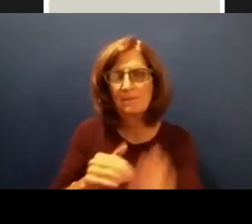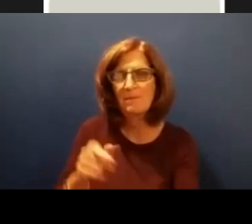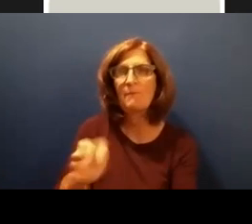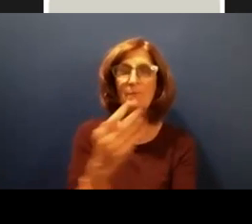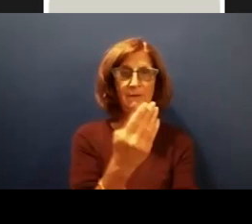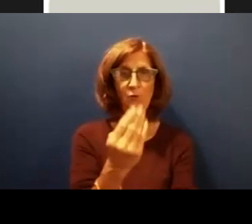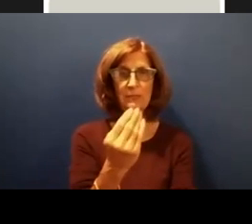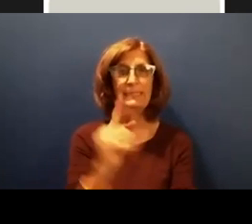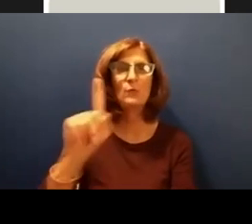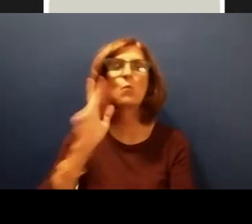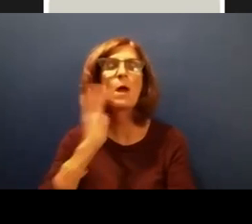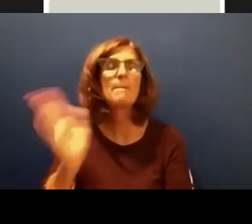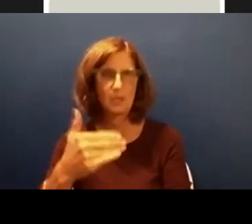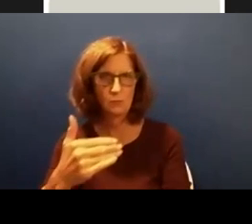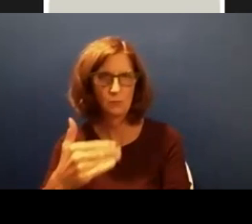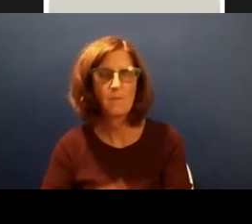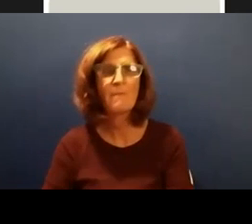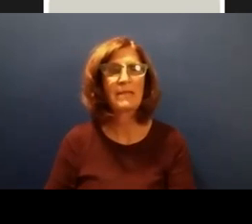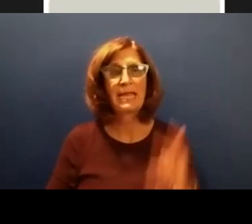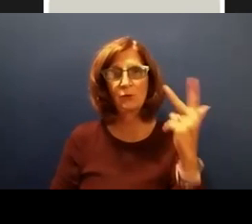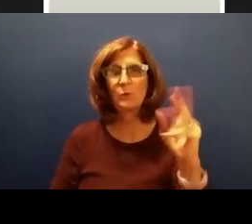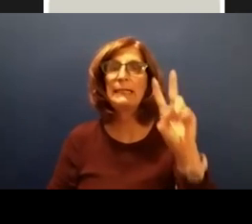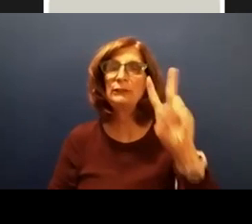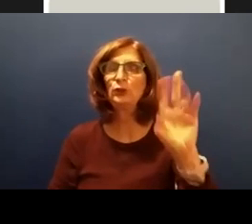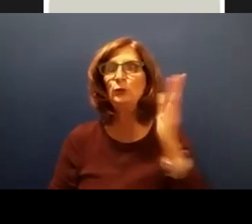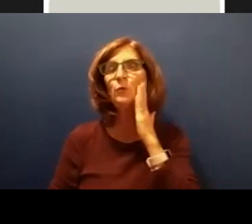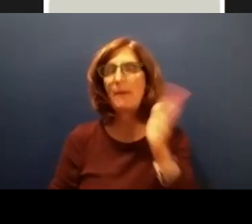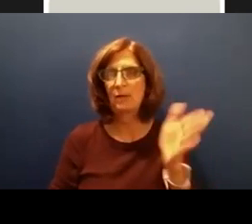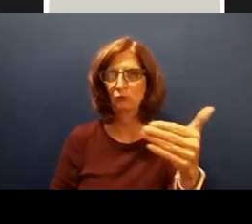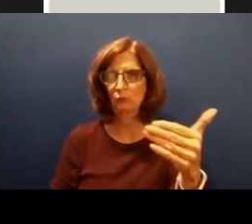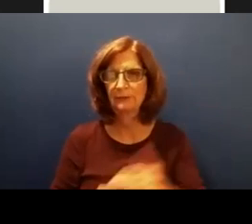14 one-bedrooms and 3 two-bedrooms.